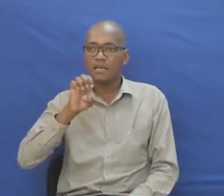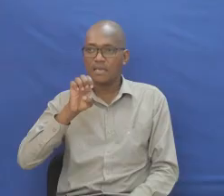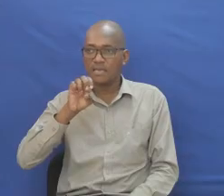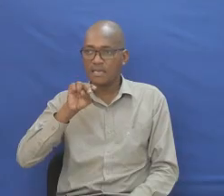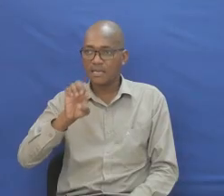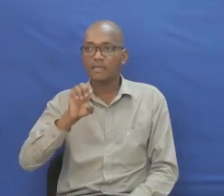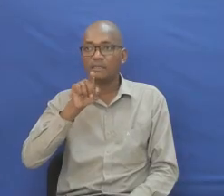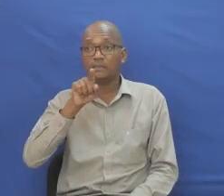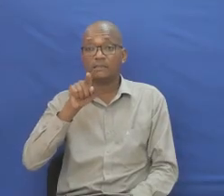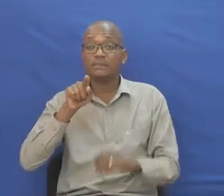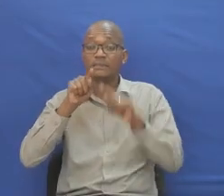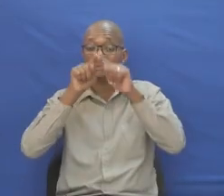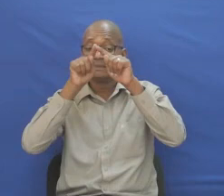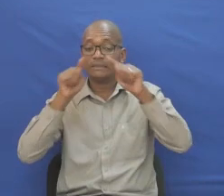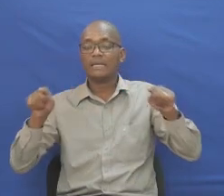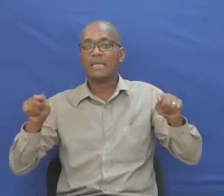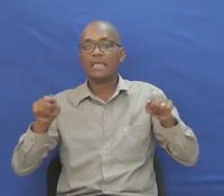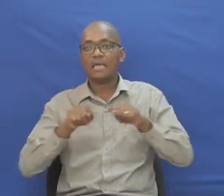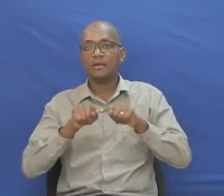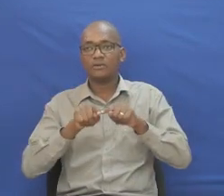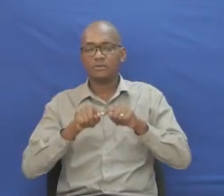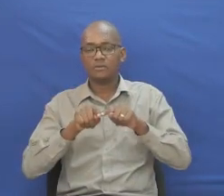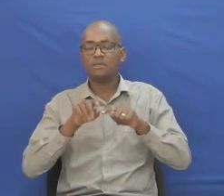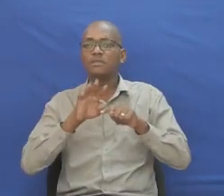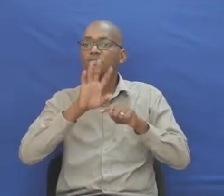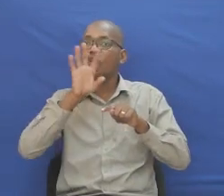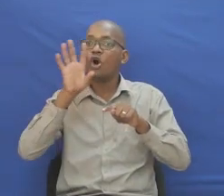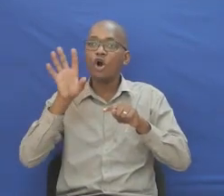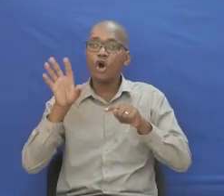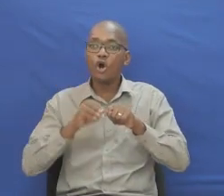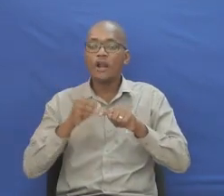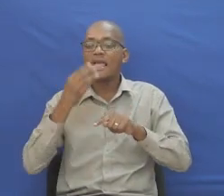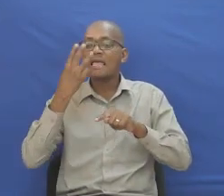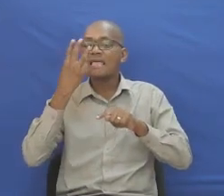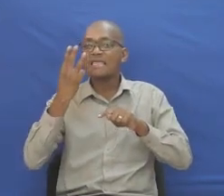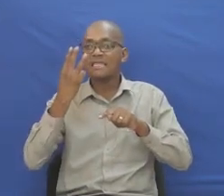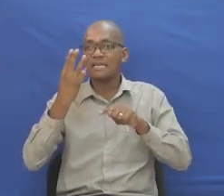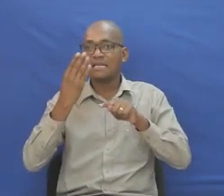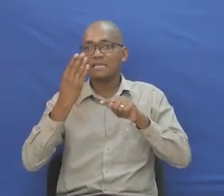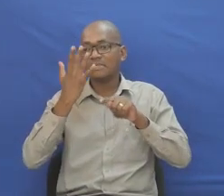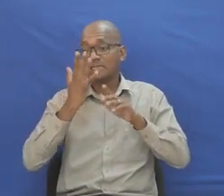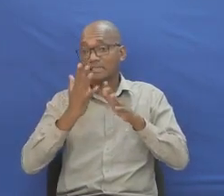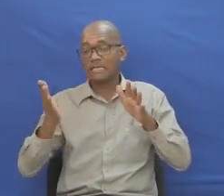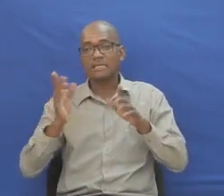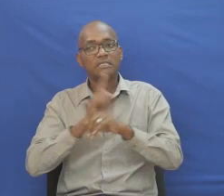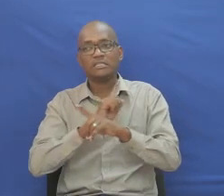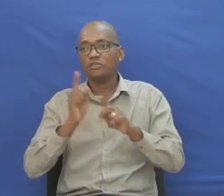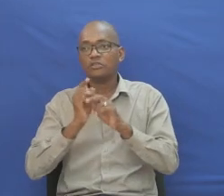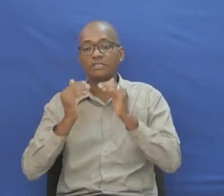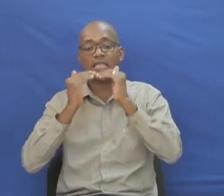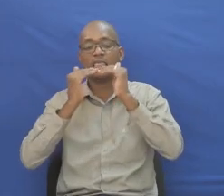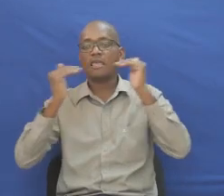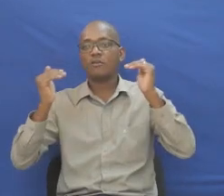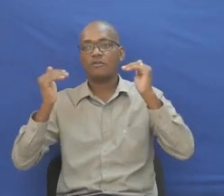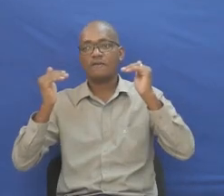which all of its three sides, they are not equal. So for example, we have our scalene triangle like this